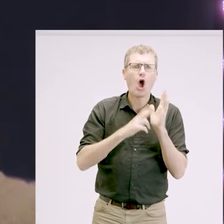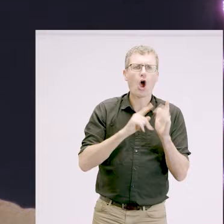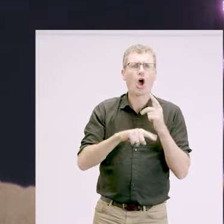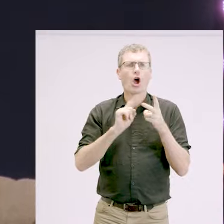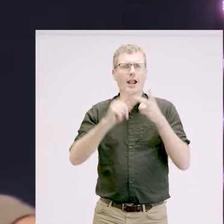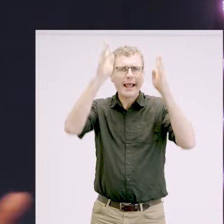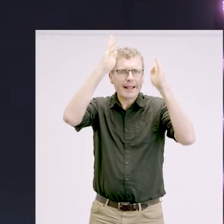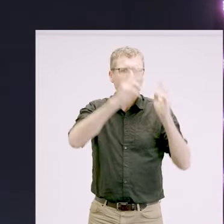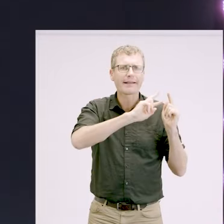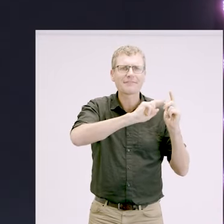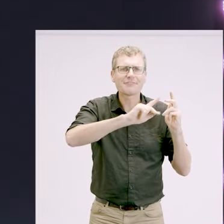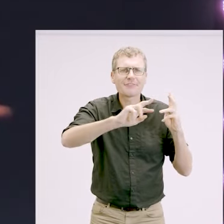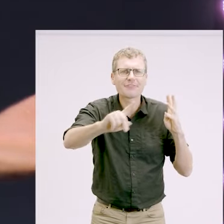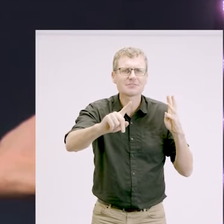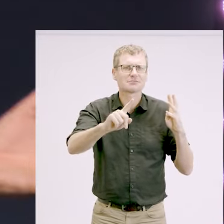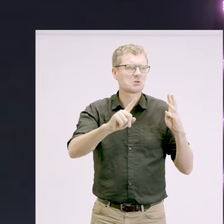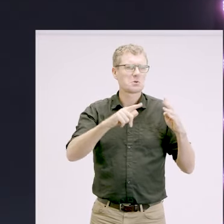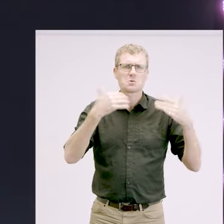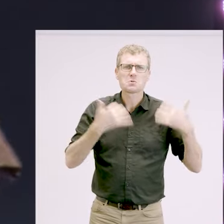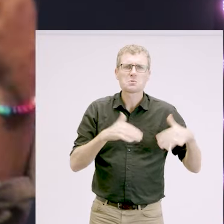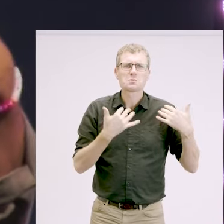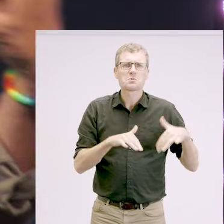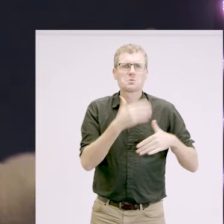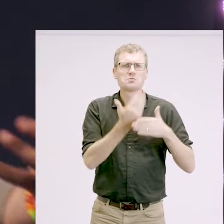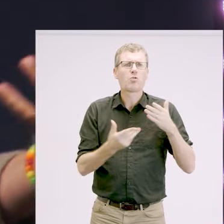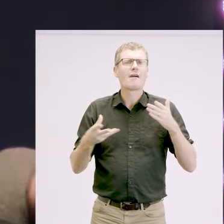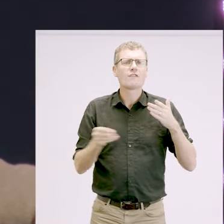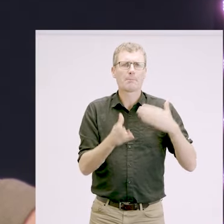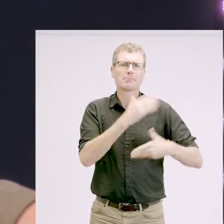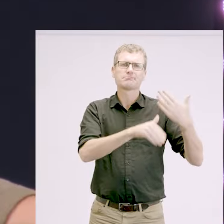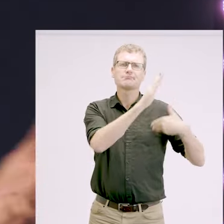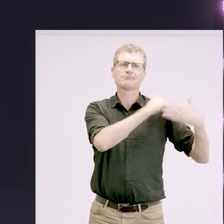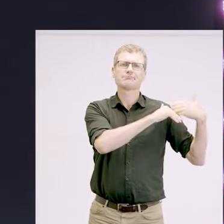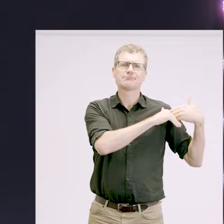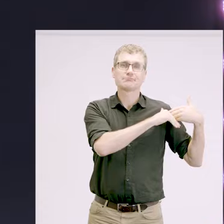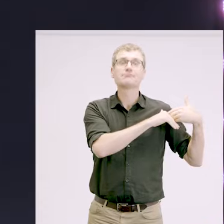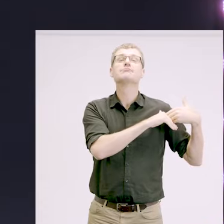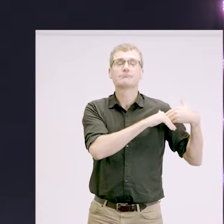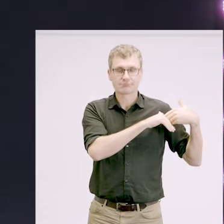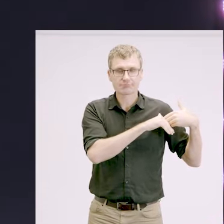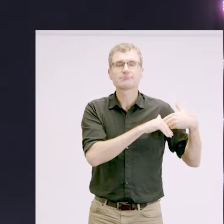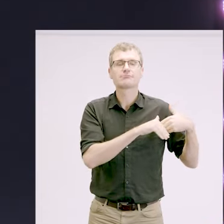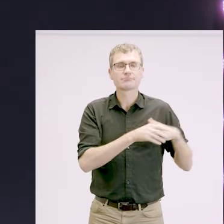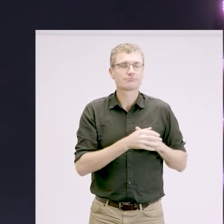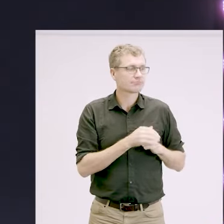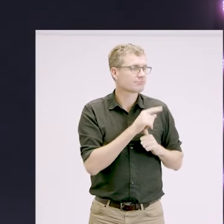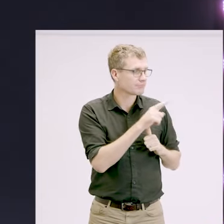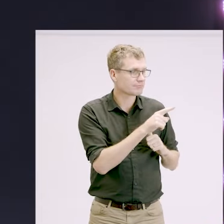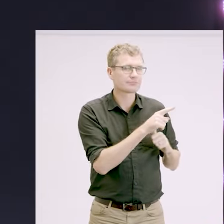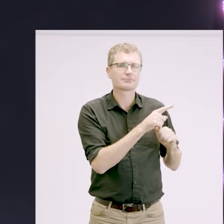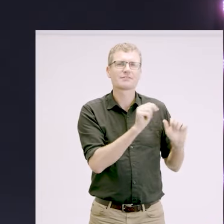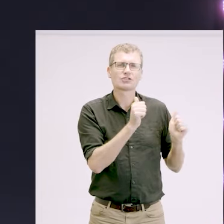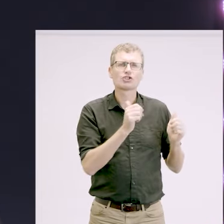Babylon and kings and, you know, all these kind of wild ancient stories, what we know is that God's given them to